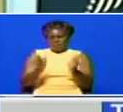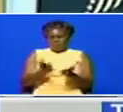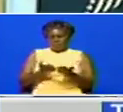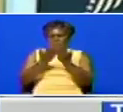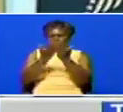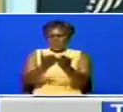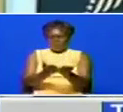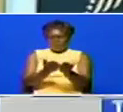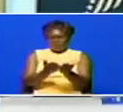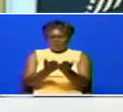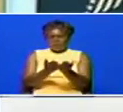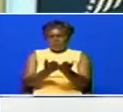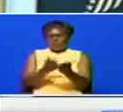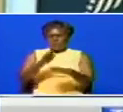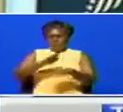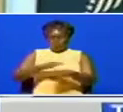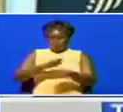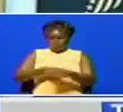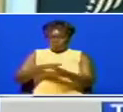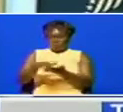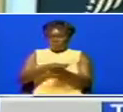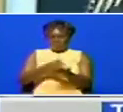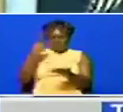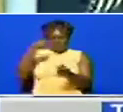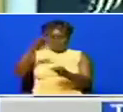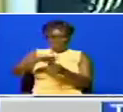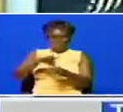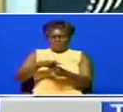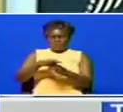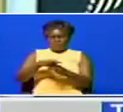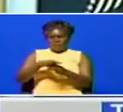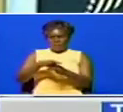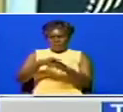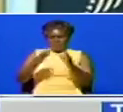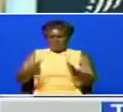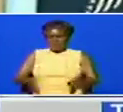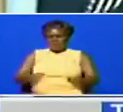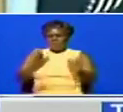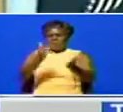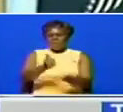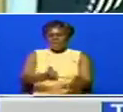for accountability in this election. The streets do not.